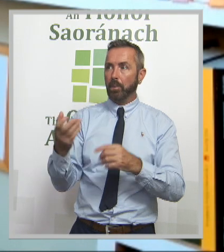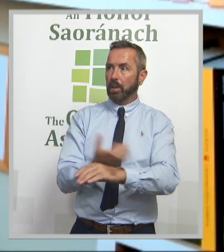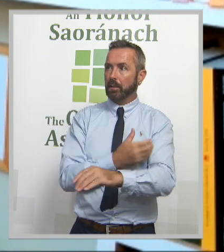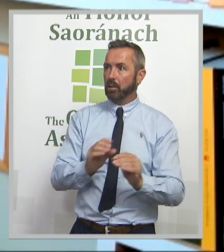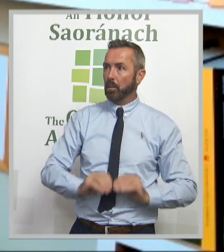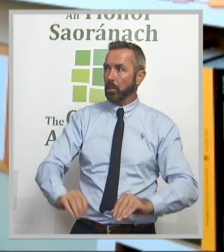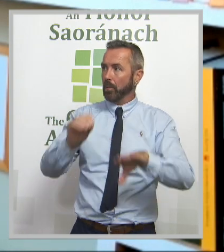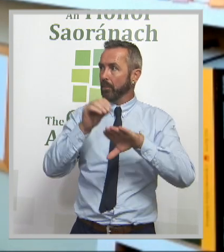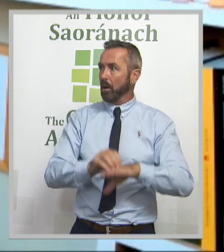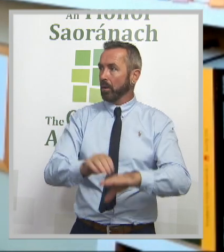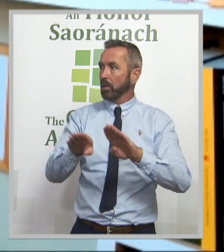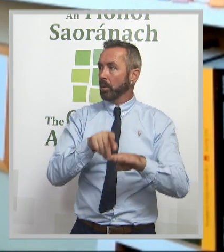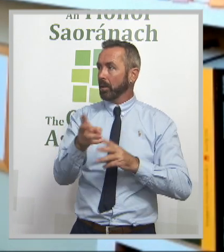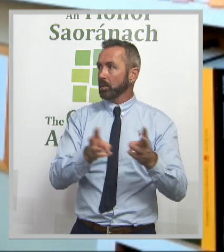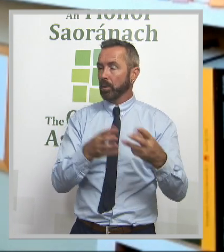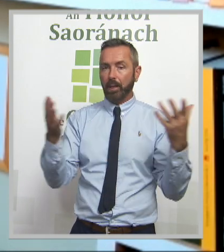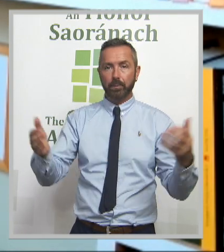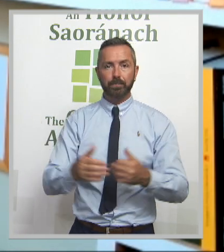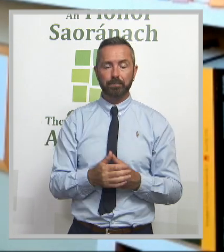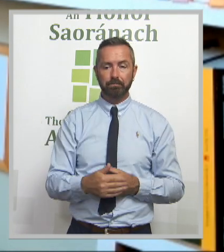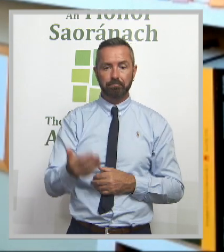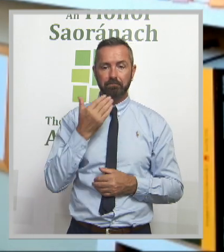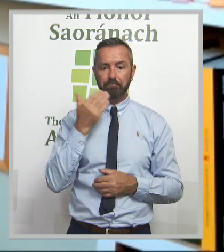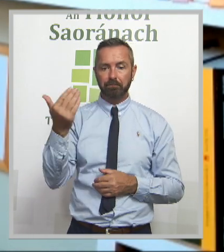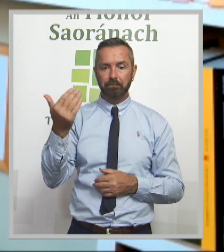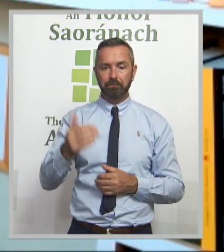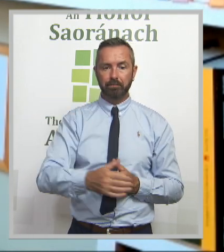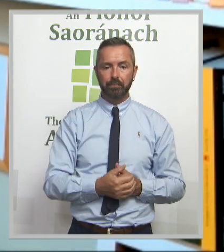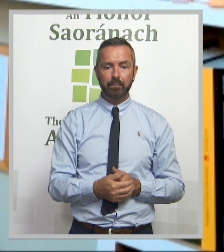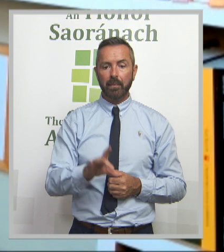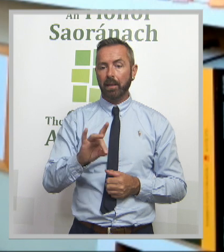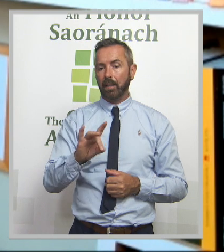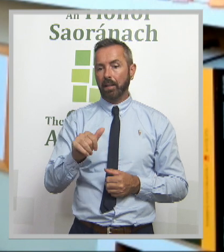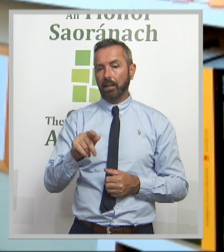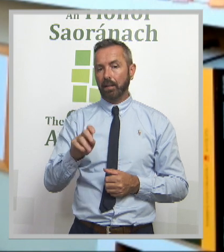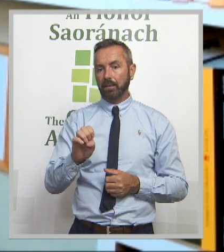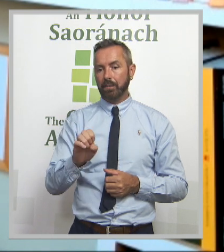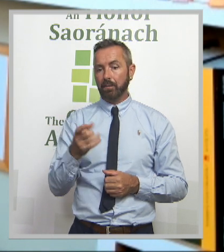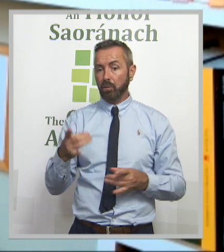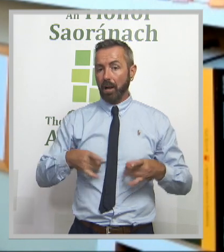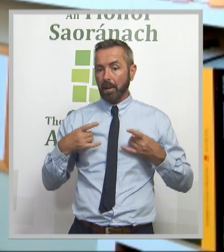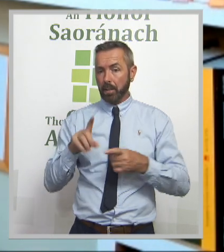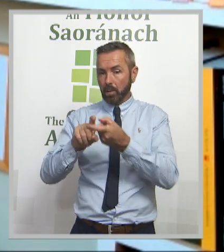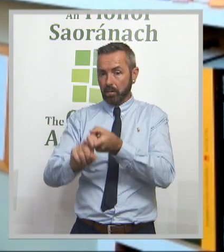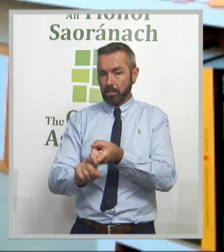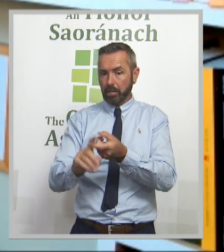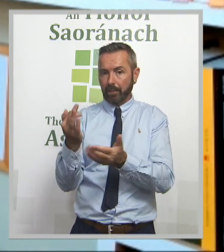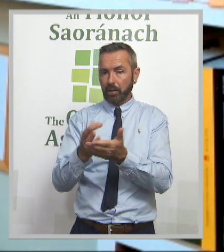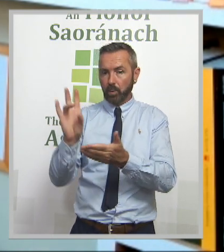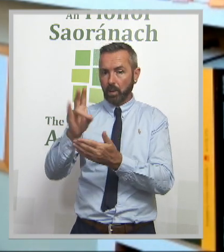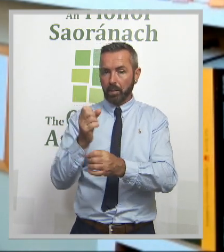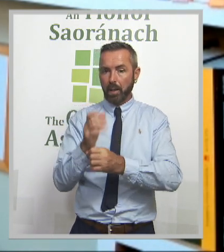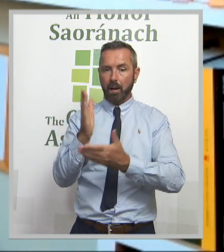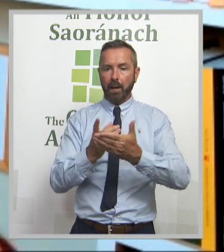on with this work now as well. So thank you. And Kate, you're happy to hang around for a few questions in about a half an